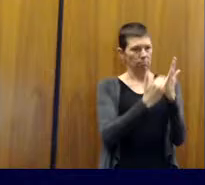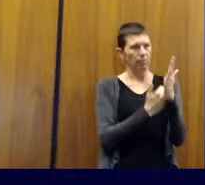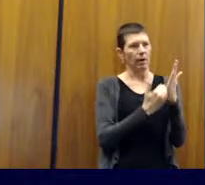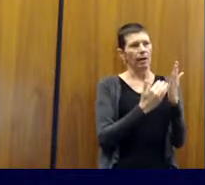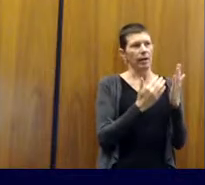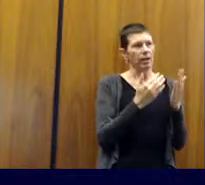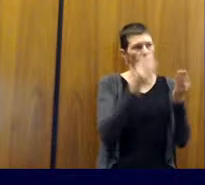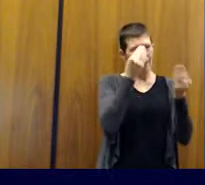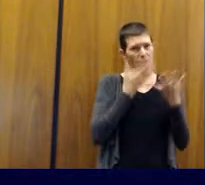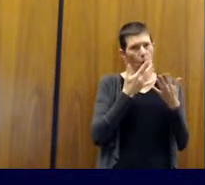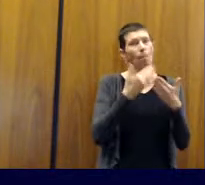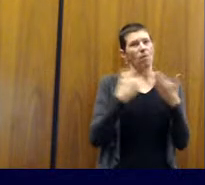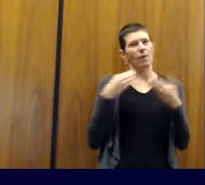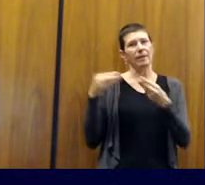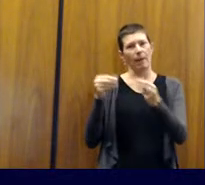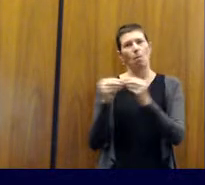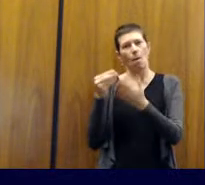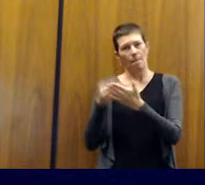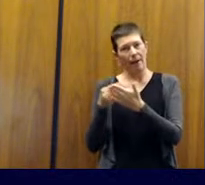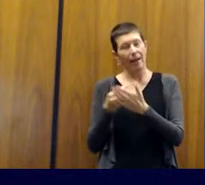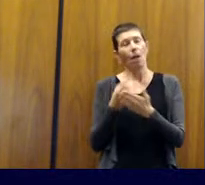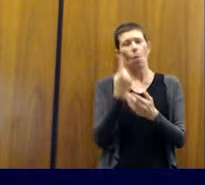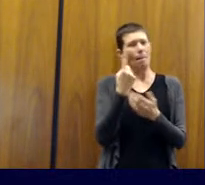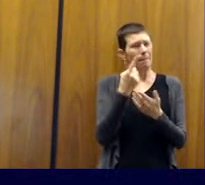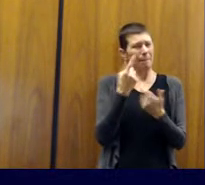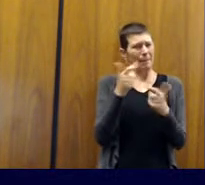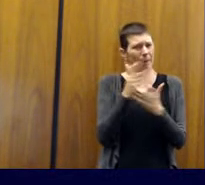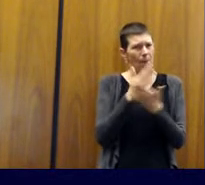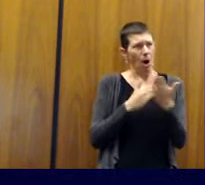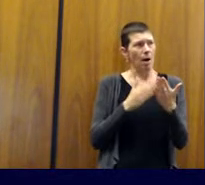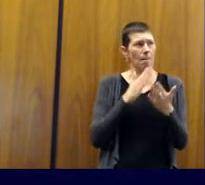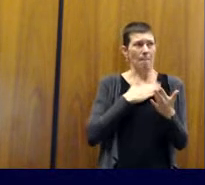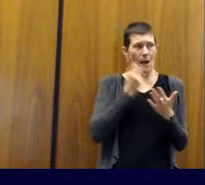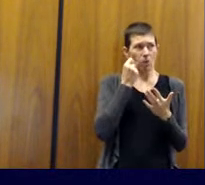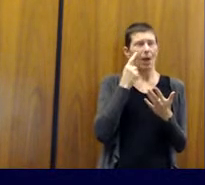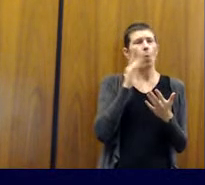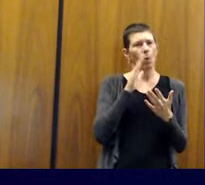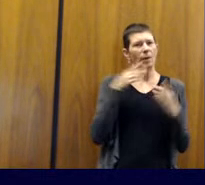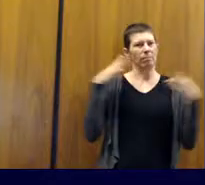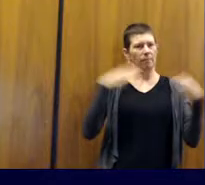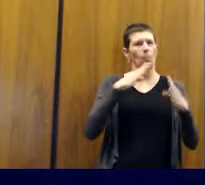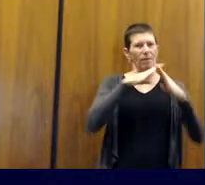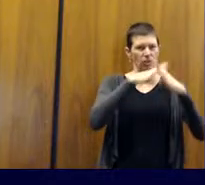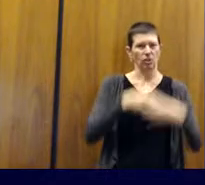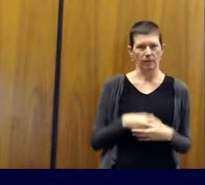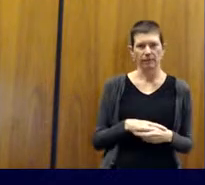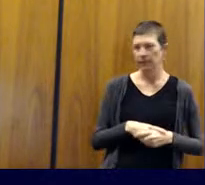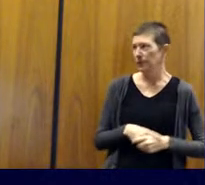any additional dollars. And a big piece of that, as I understand it, as I hear it, will be prevention.